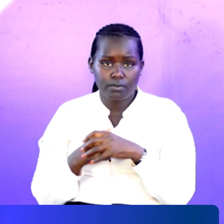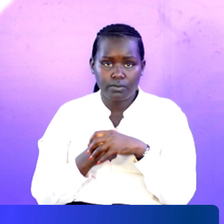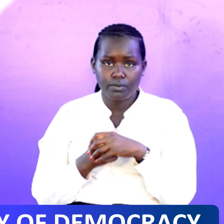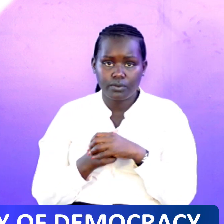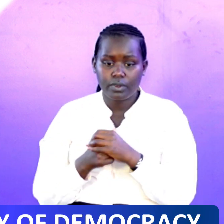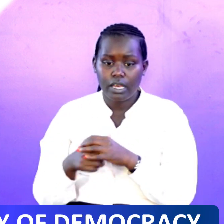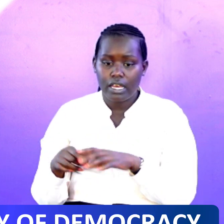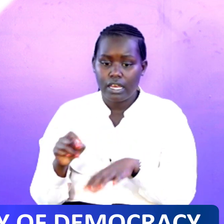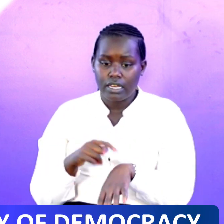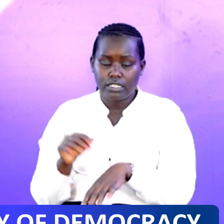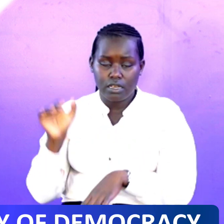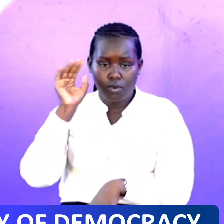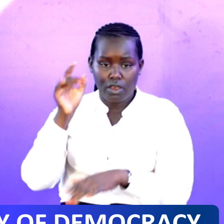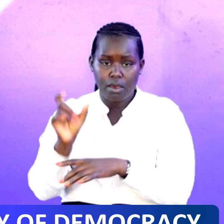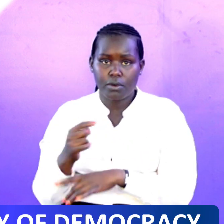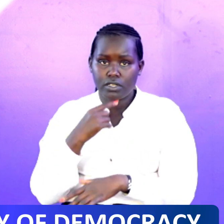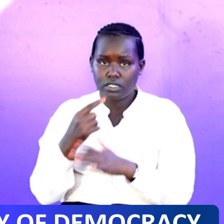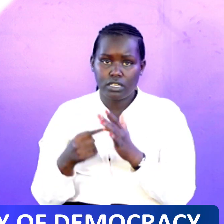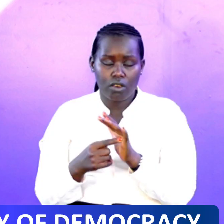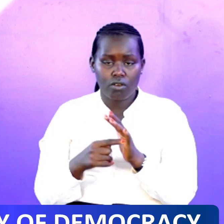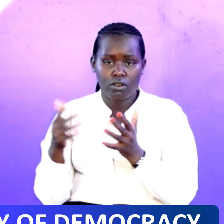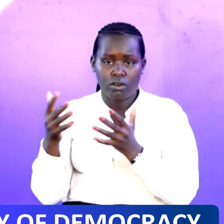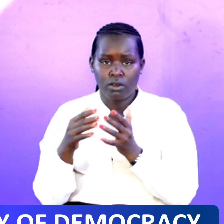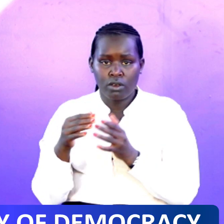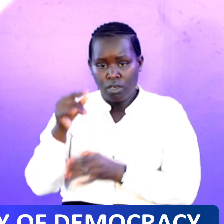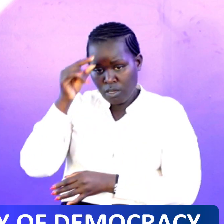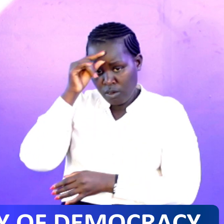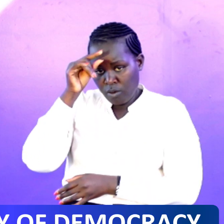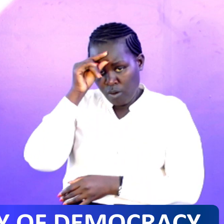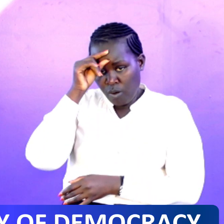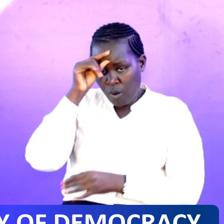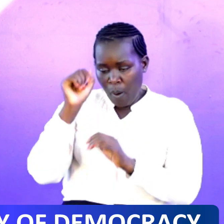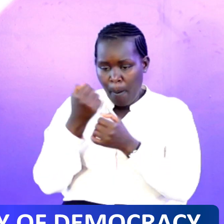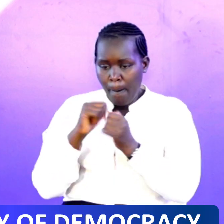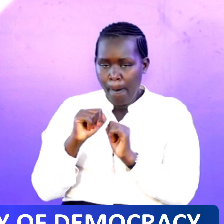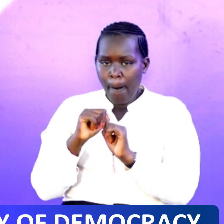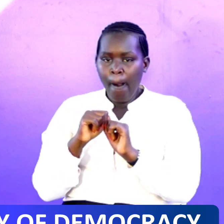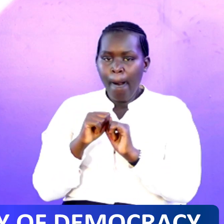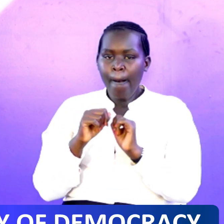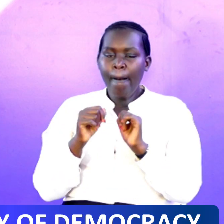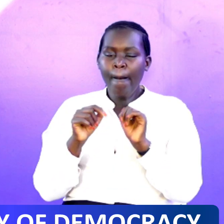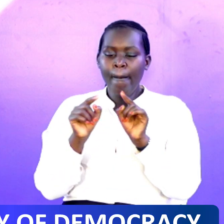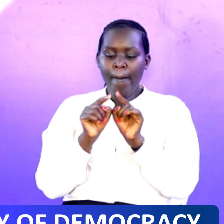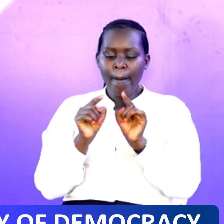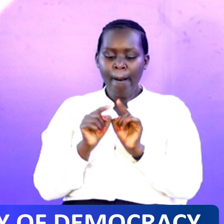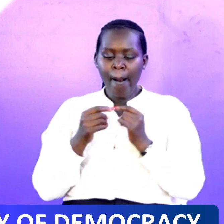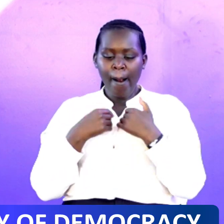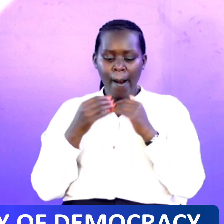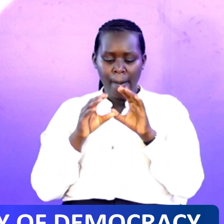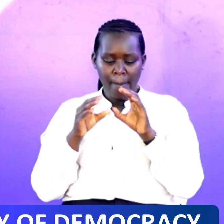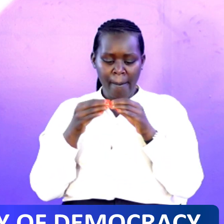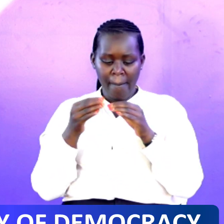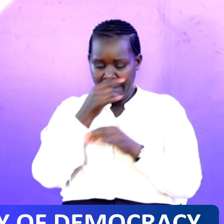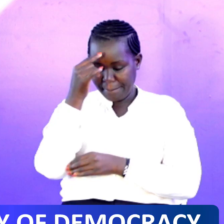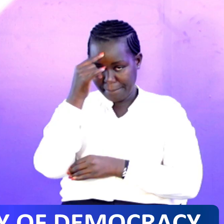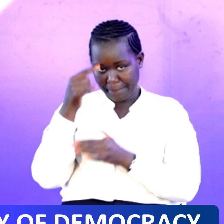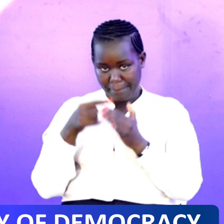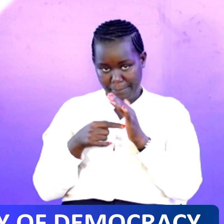When you hear now someone say, we are in broad-based government because it's our time to eat. There have been no resources going to our community because,